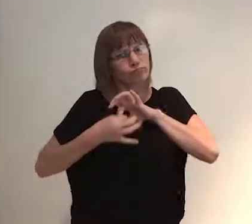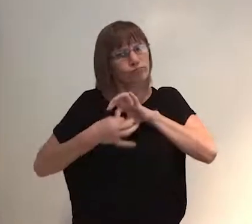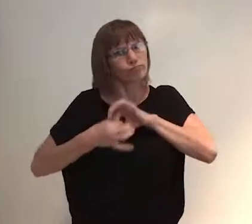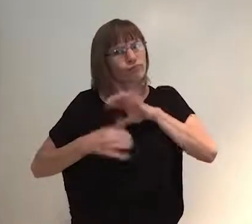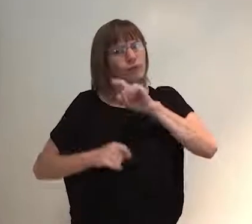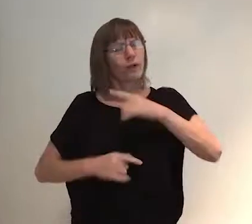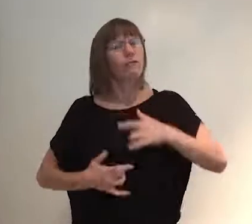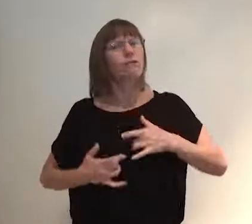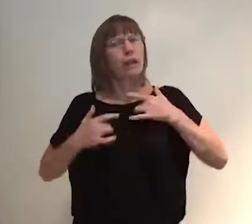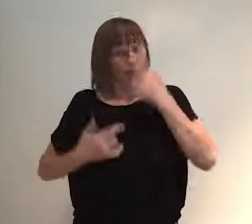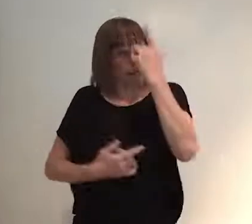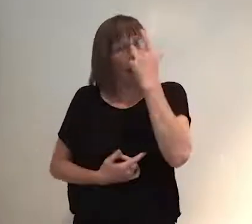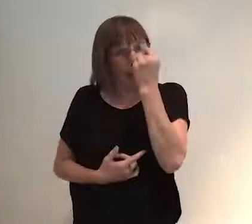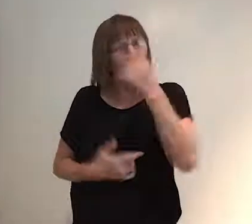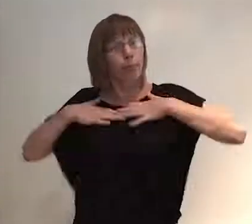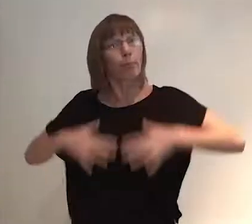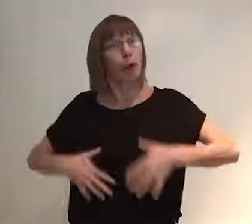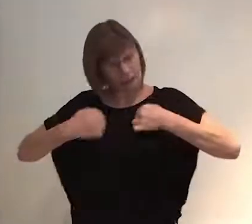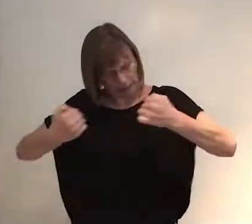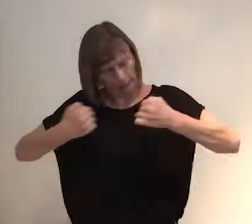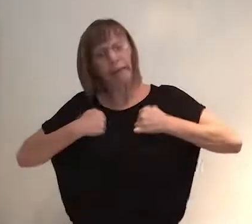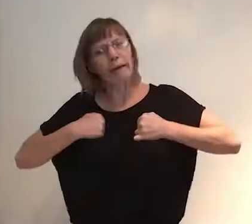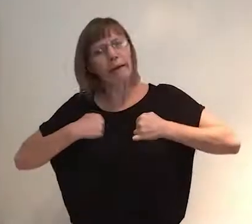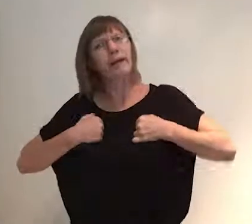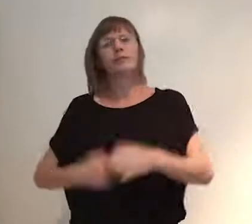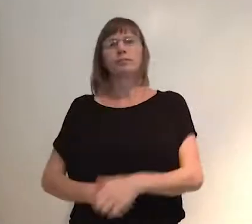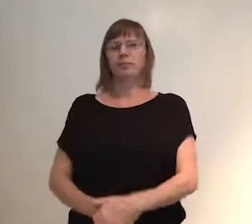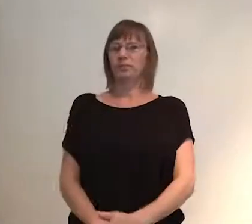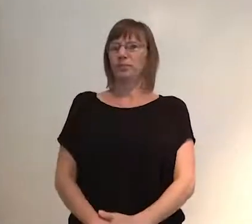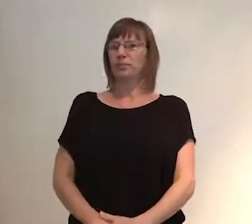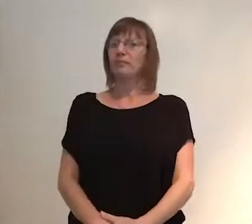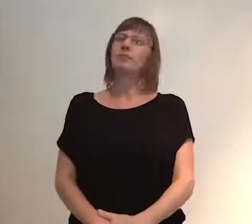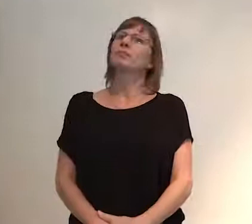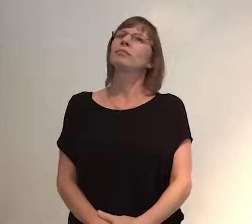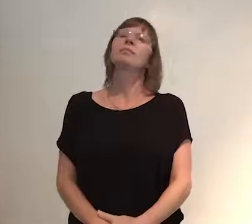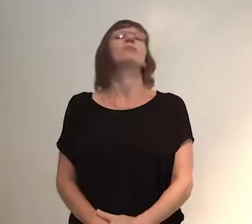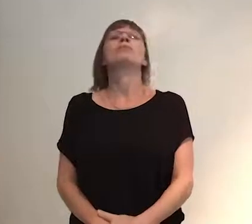working with what we feel capable of doing today.